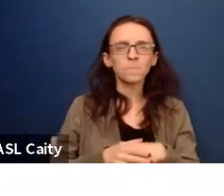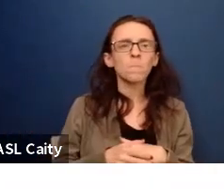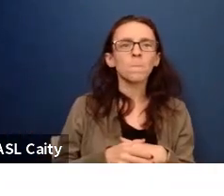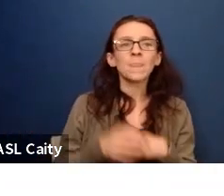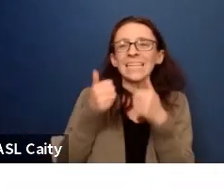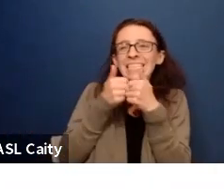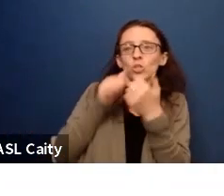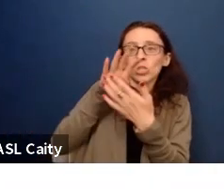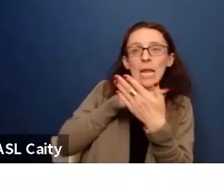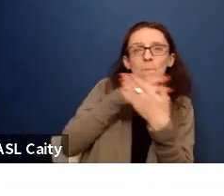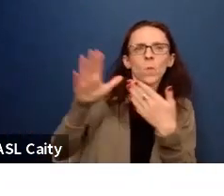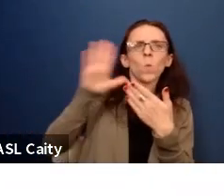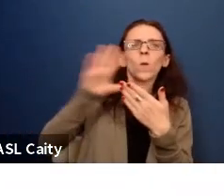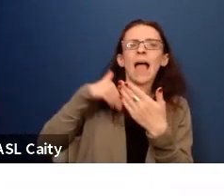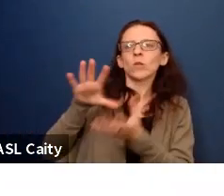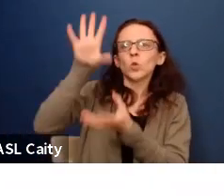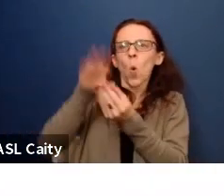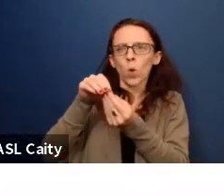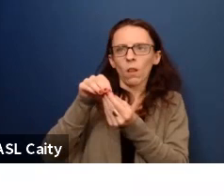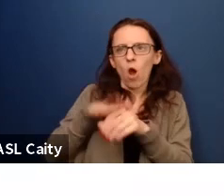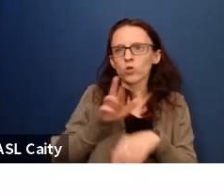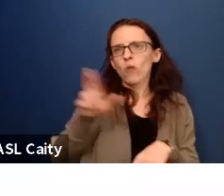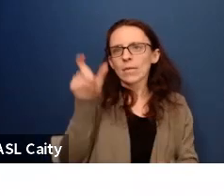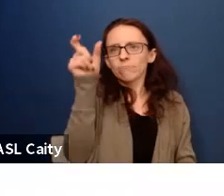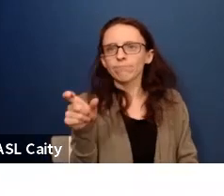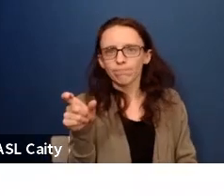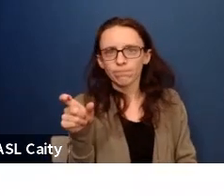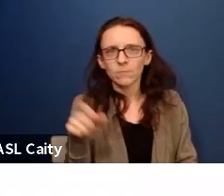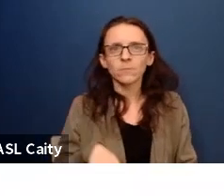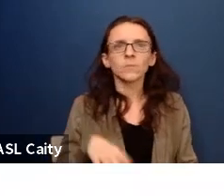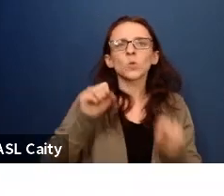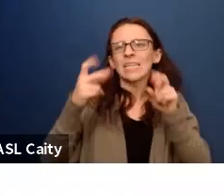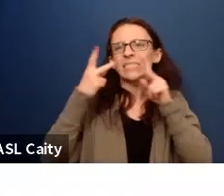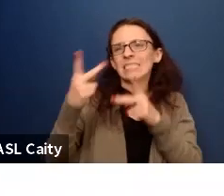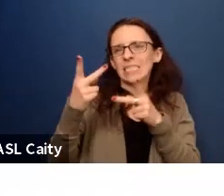also has the total to reference across this applicant pool.